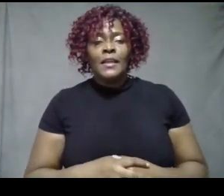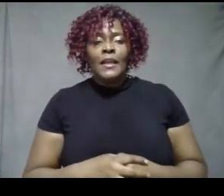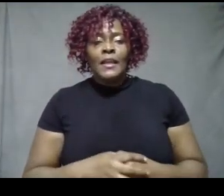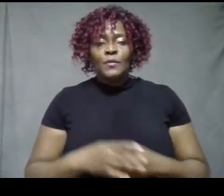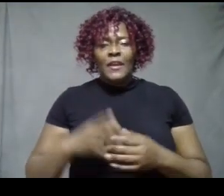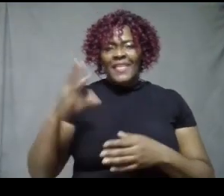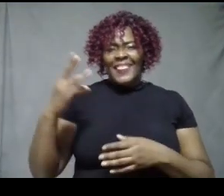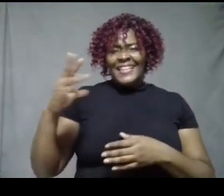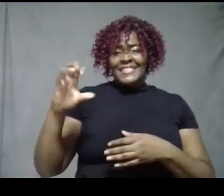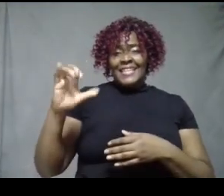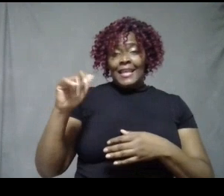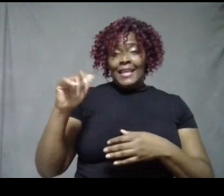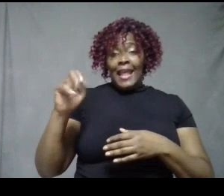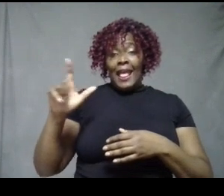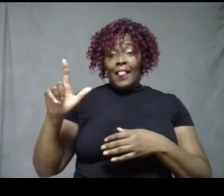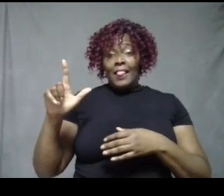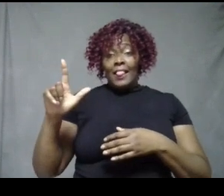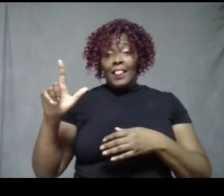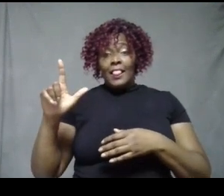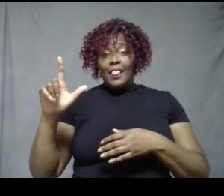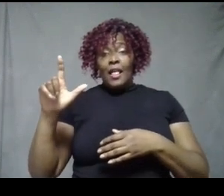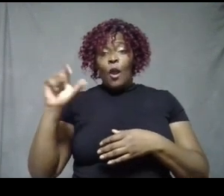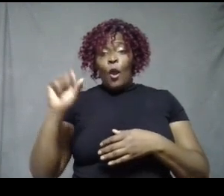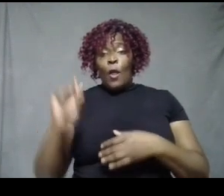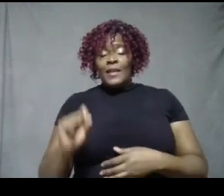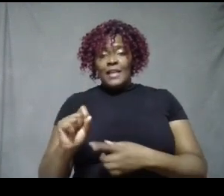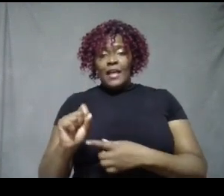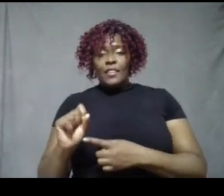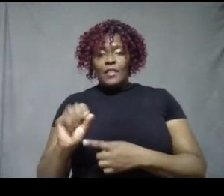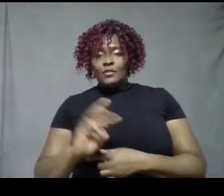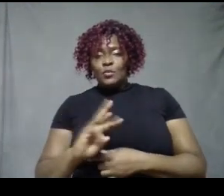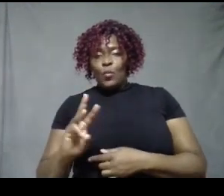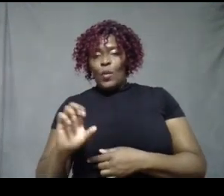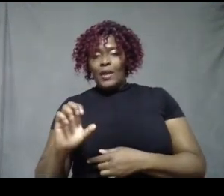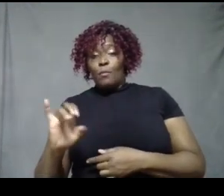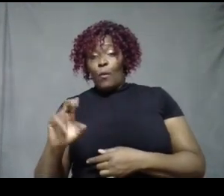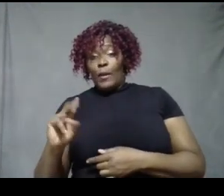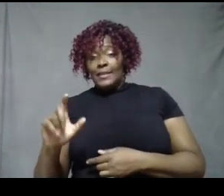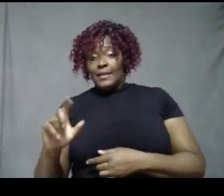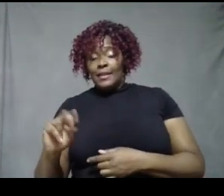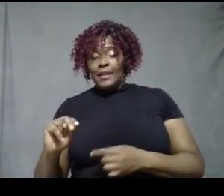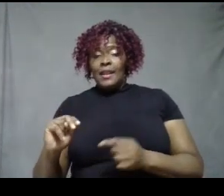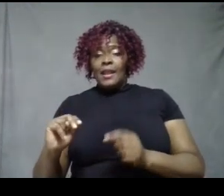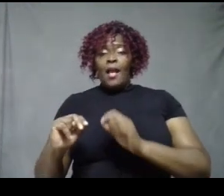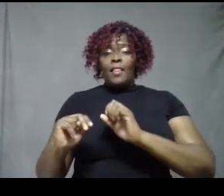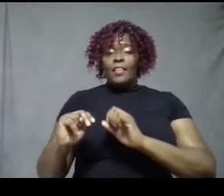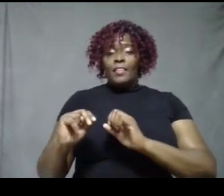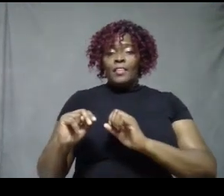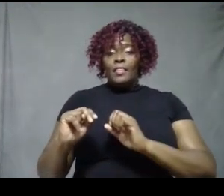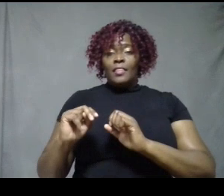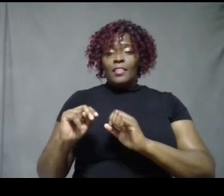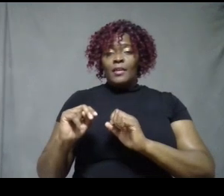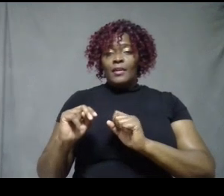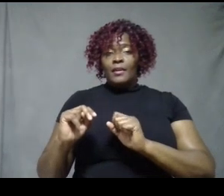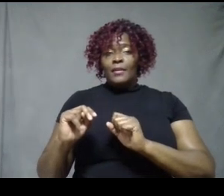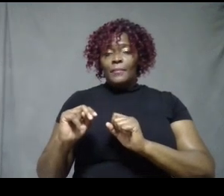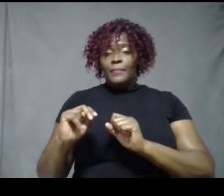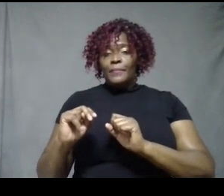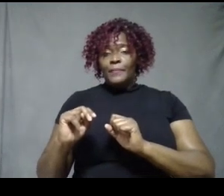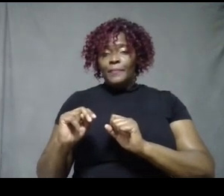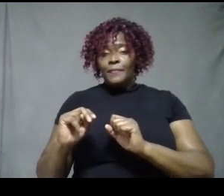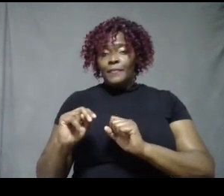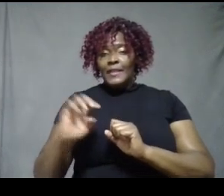the south side, it's West Boynton Beach Boulevard. And on the east side, it's North Federal Highway. On